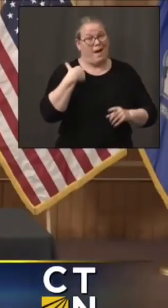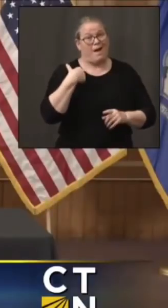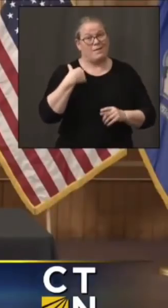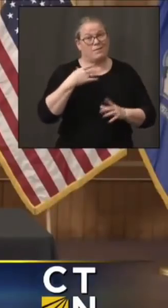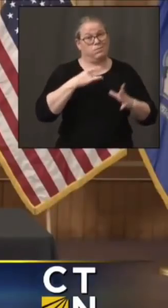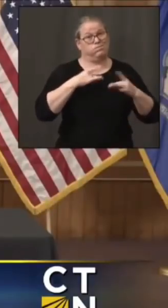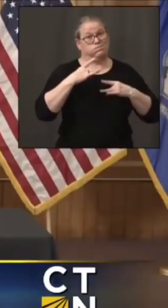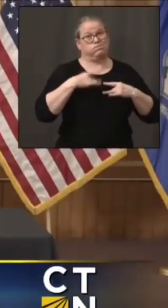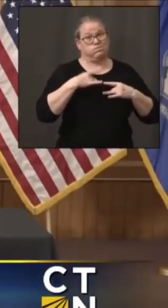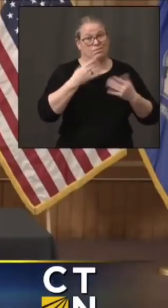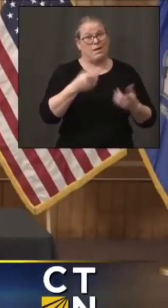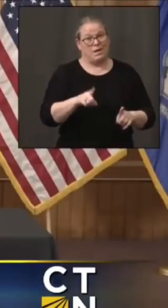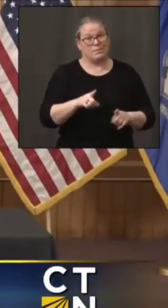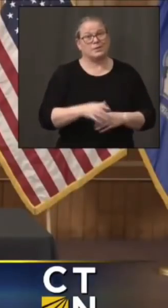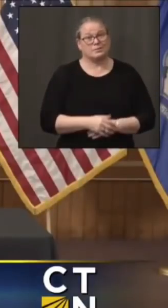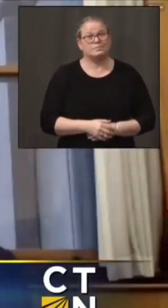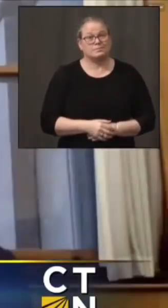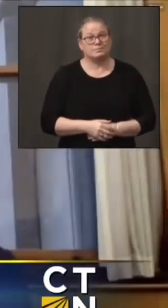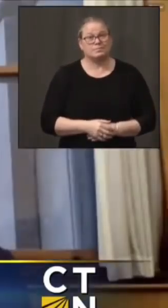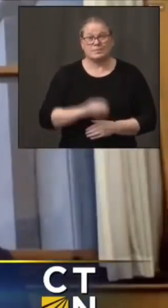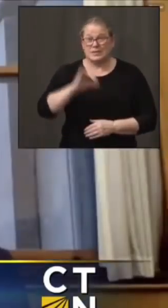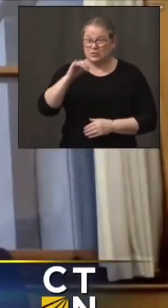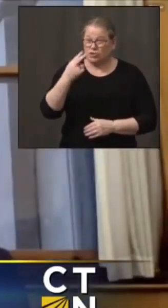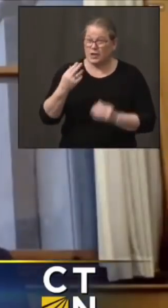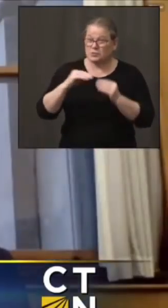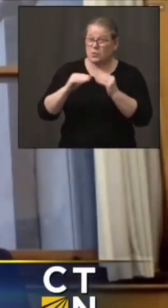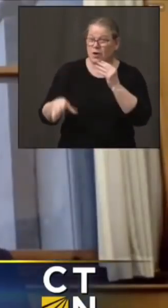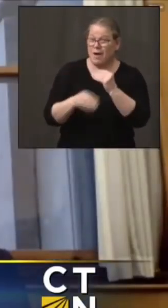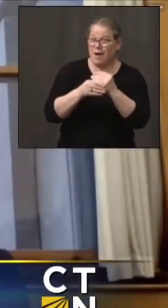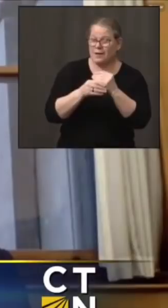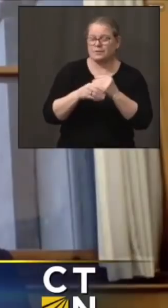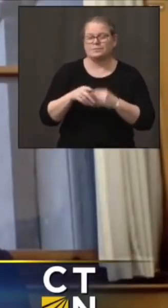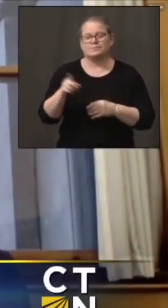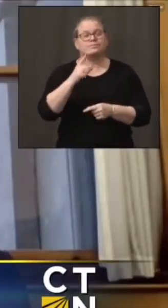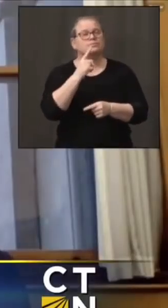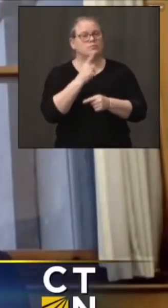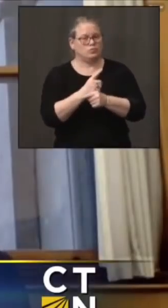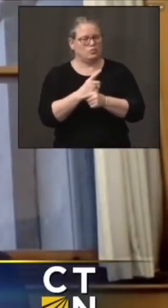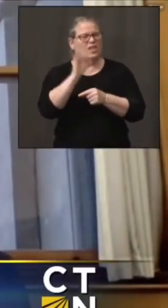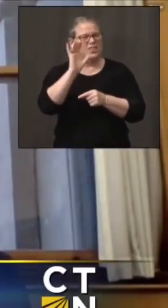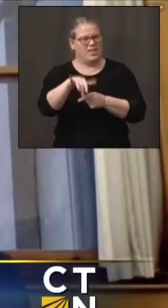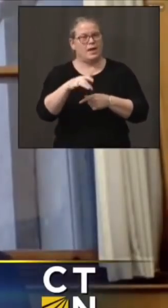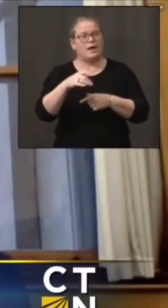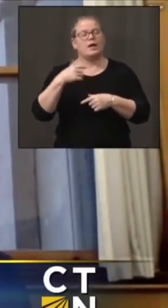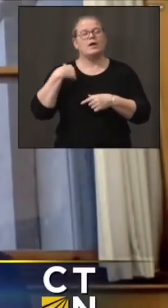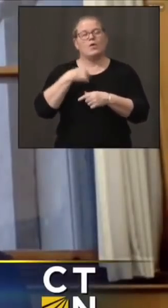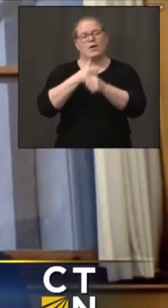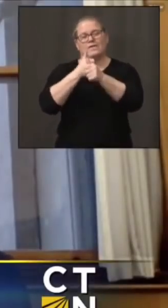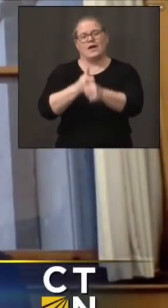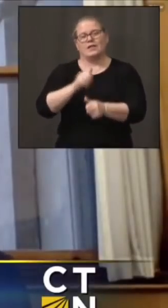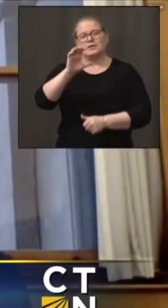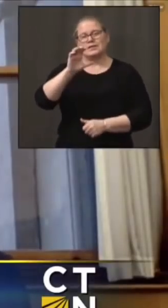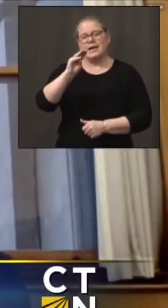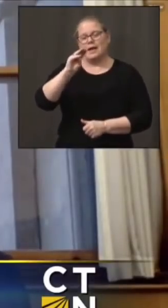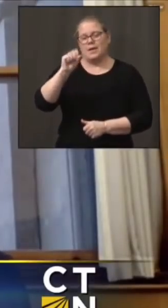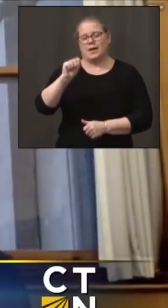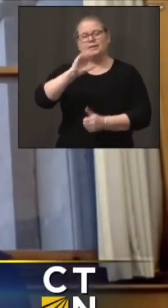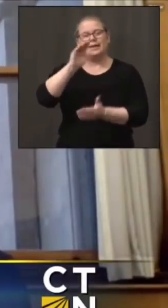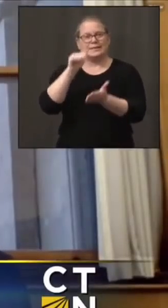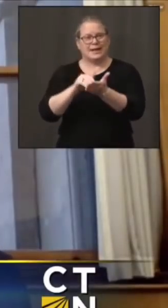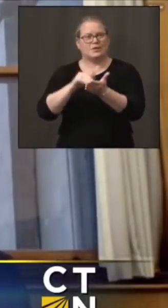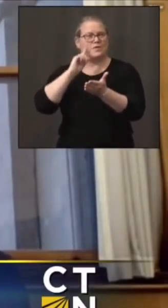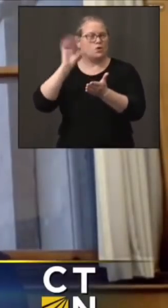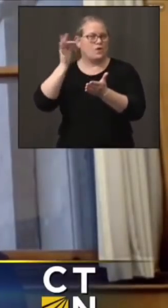No, that's right. I mean, we're really operating under a set of requirements from CMS, the Federal Center for Medicaid and Medicaid Services, who have been